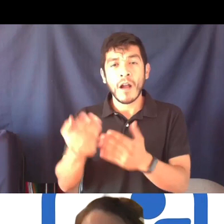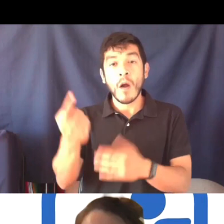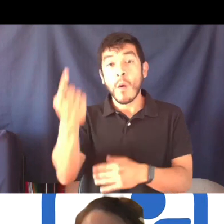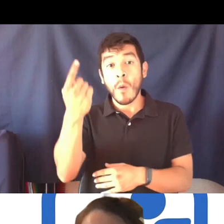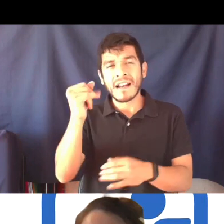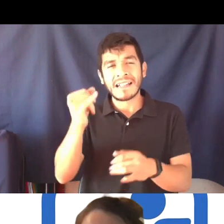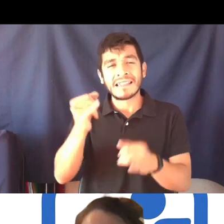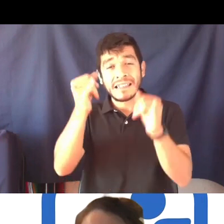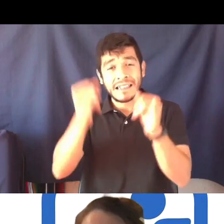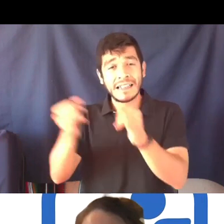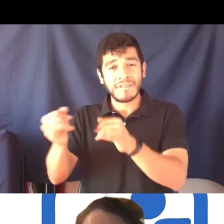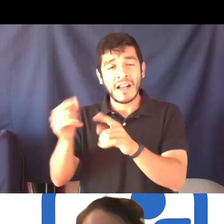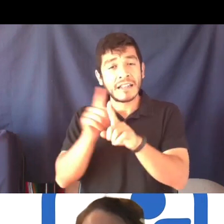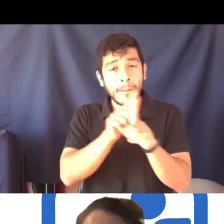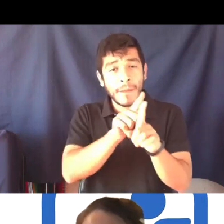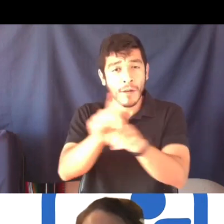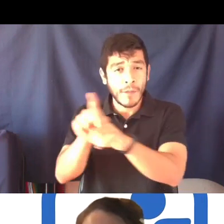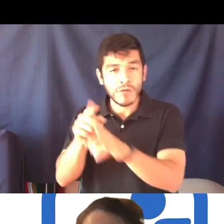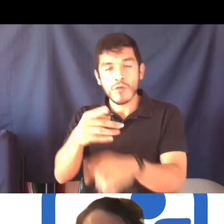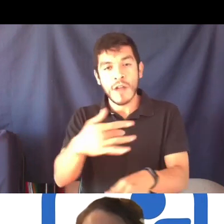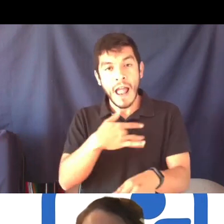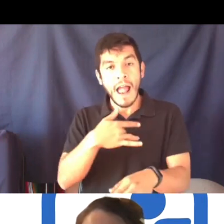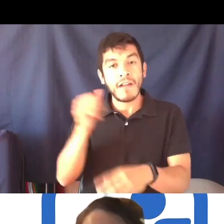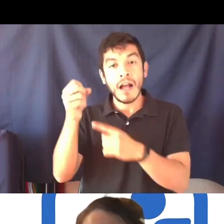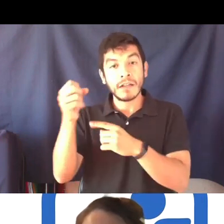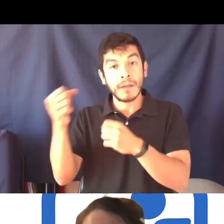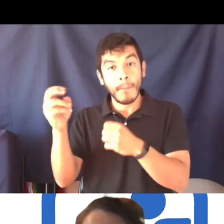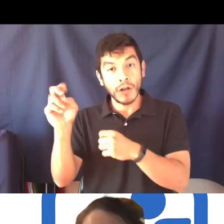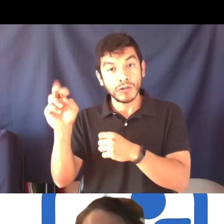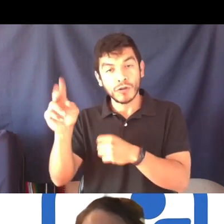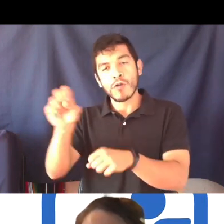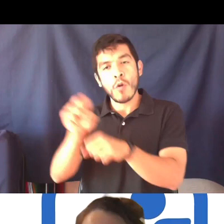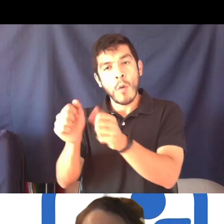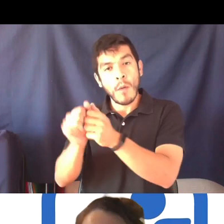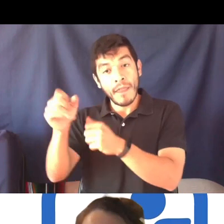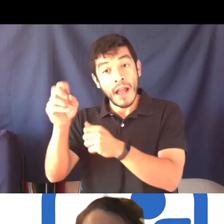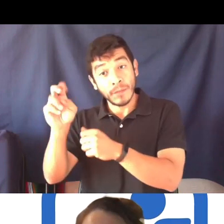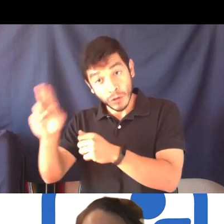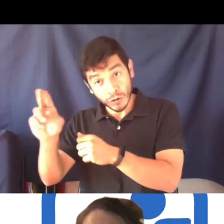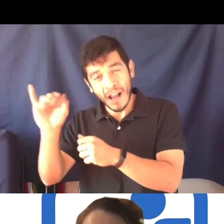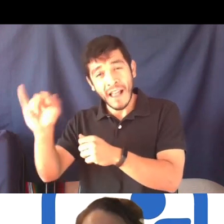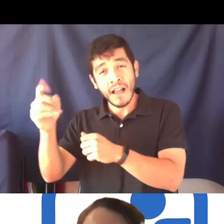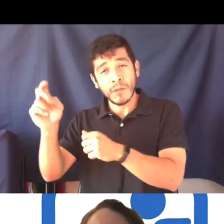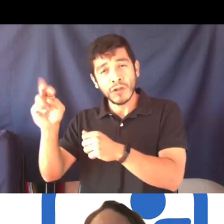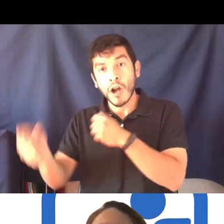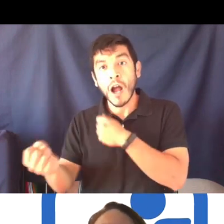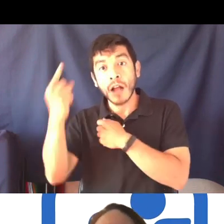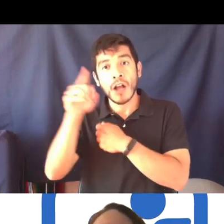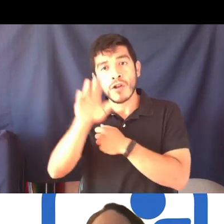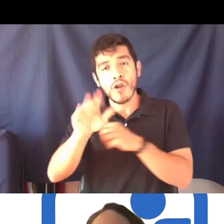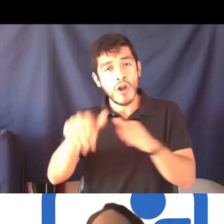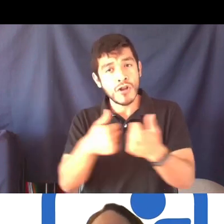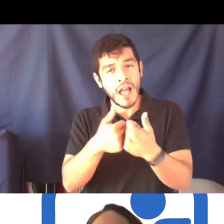mentoring. So you have a sponsor and you work with that sponsor, and that sponsor understands the challenges and has the experiences that you